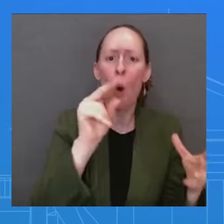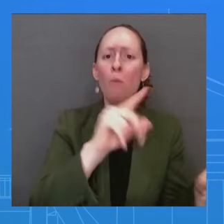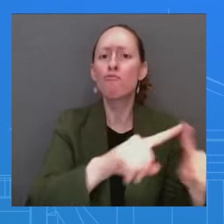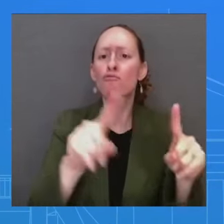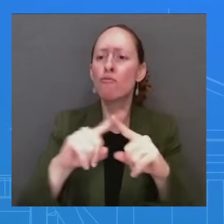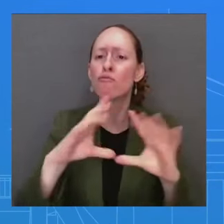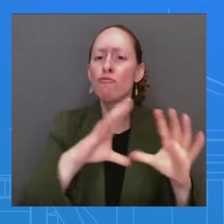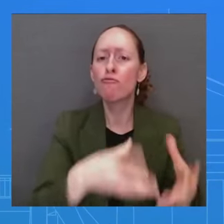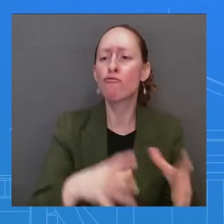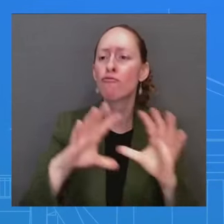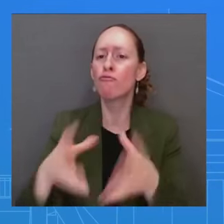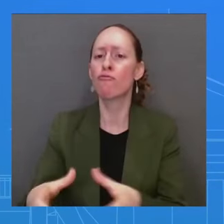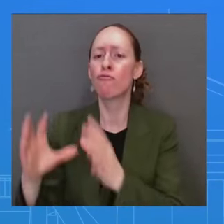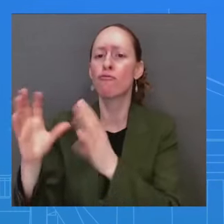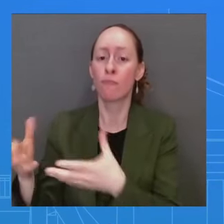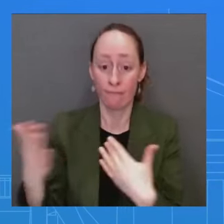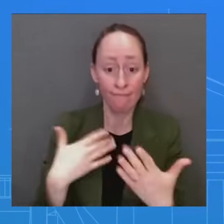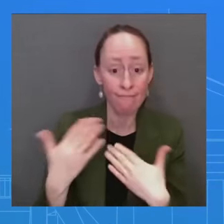it's decision-making. And so,